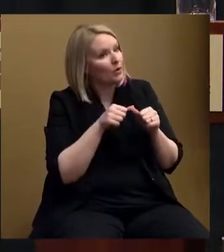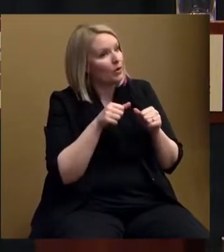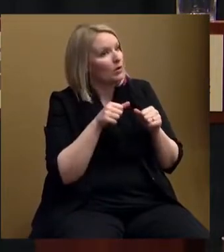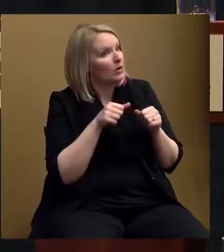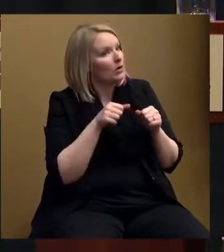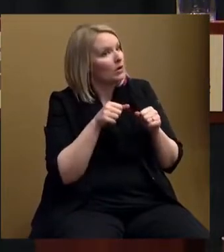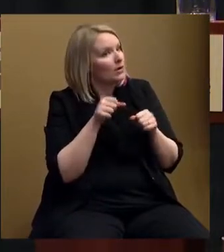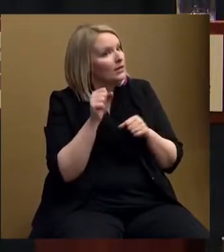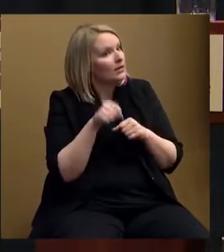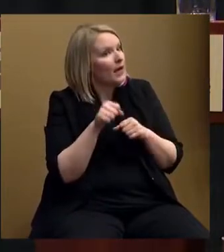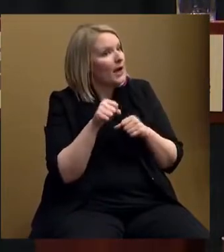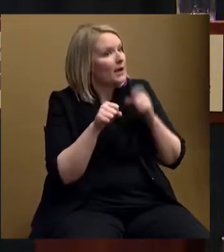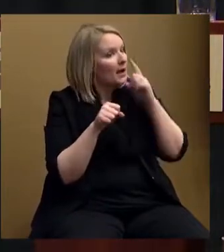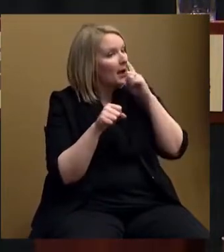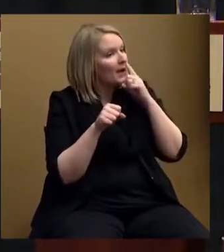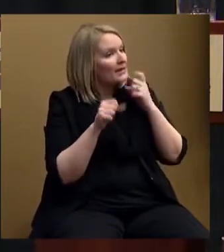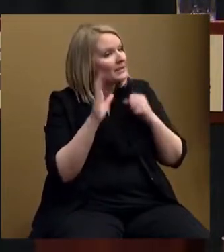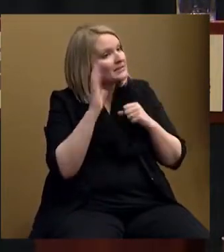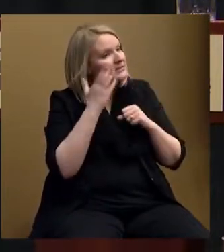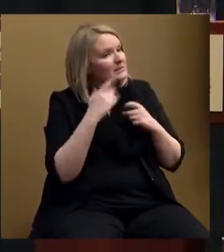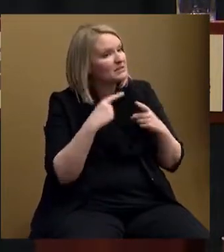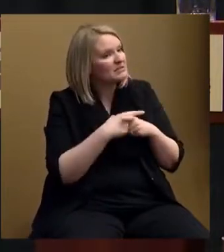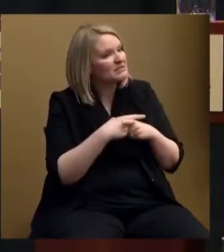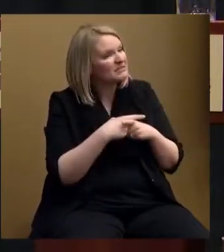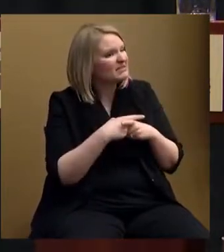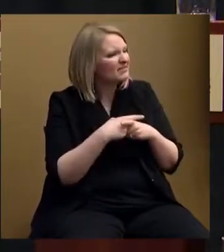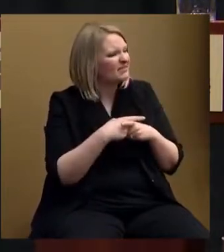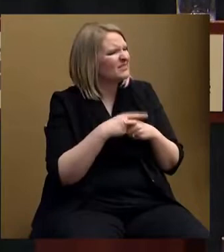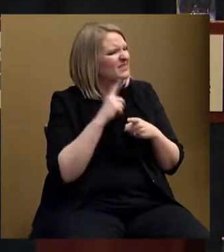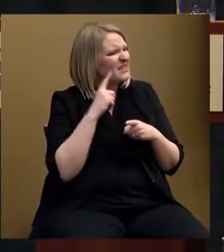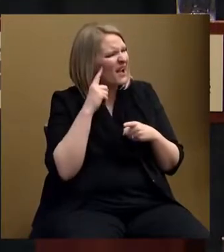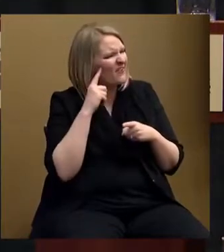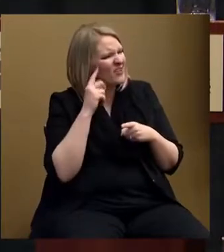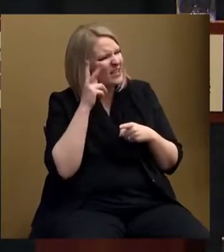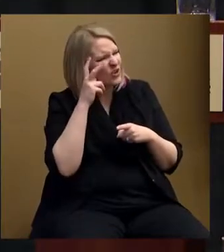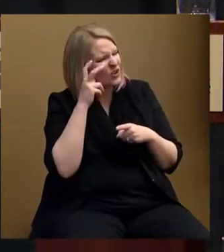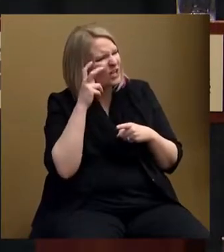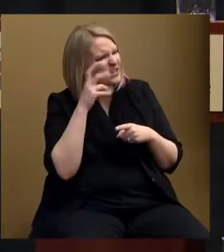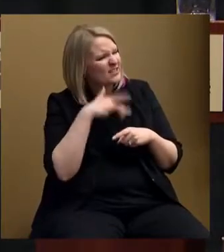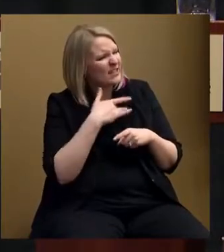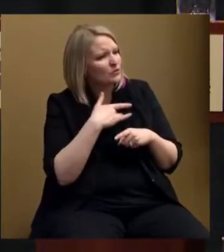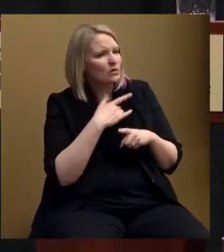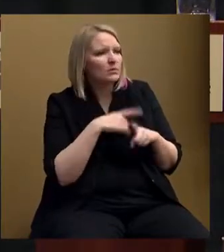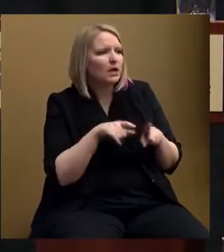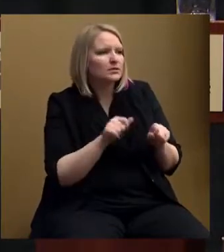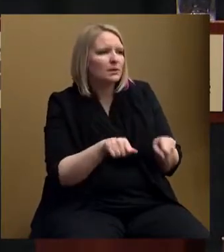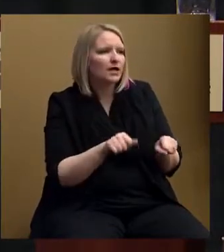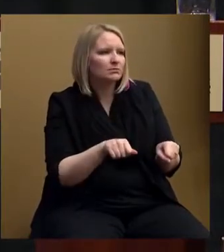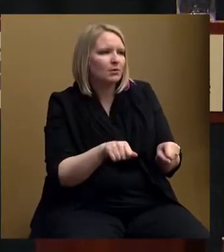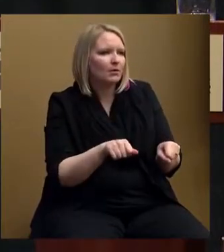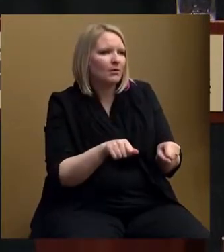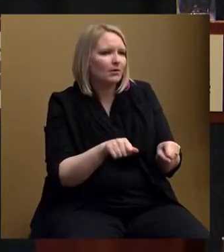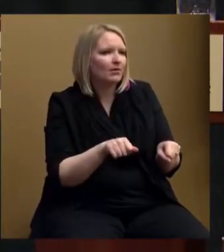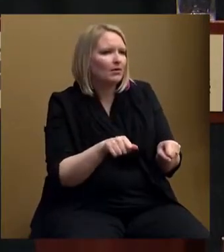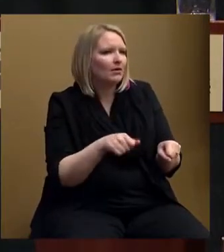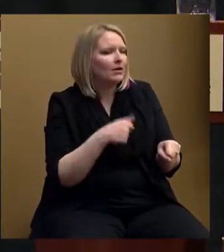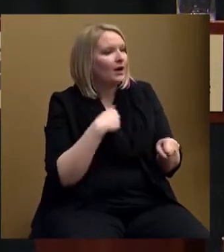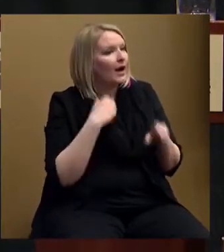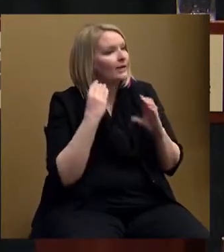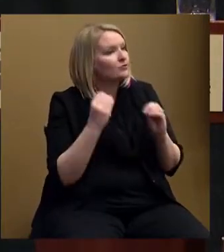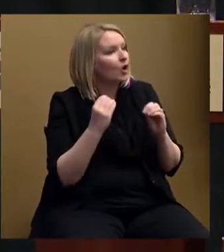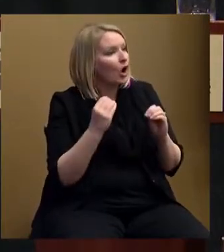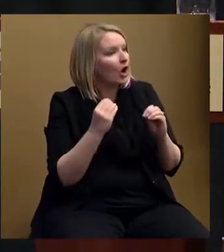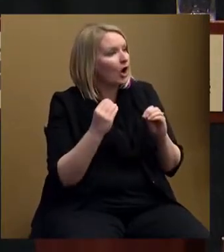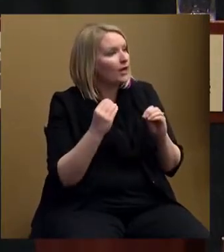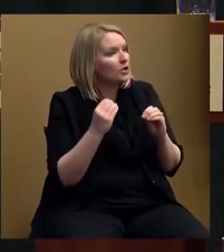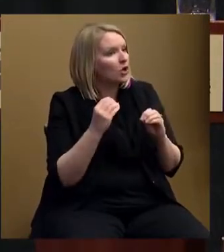that may seem counterintuitive, it is very, very possible. I mean, I taught in